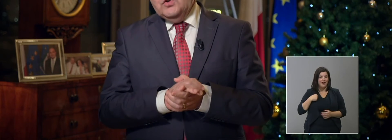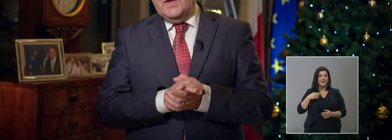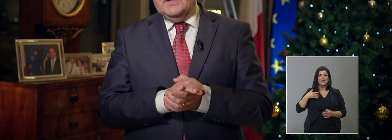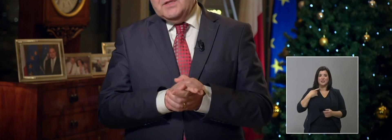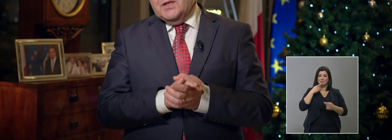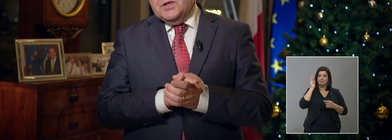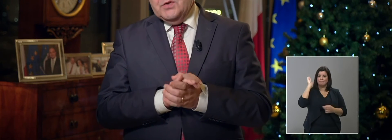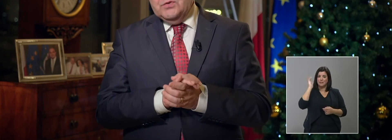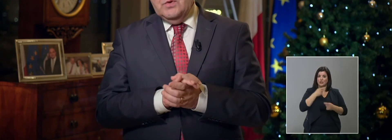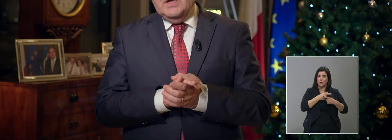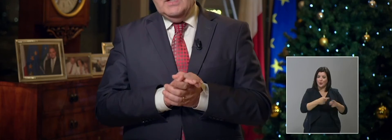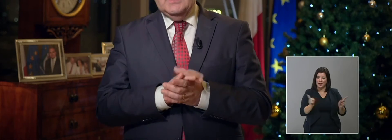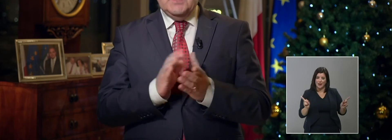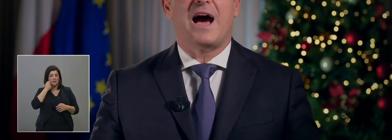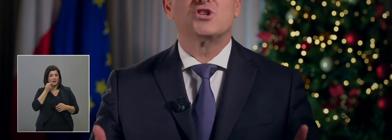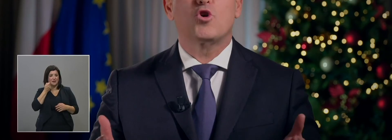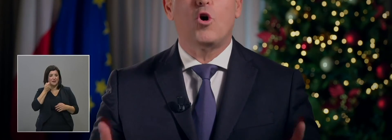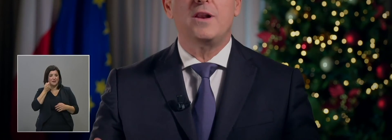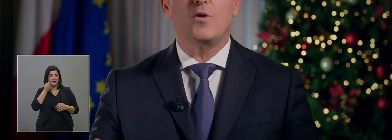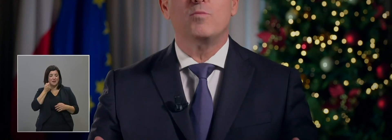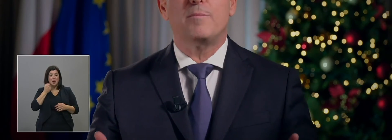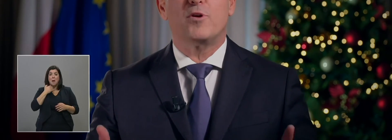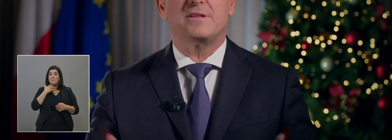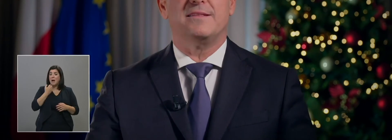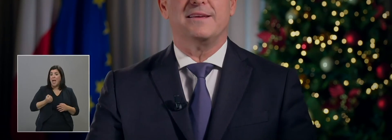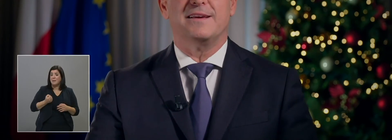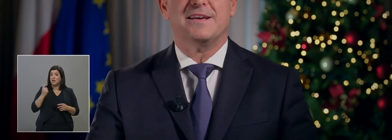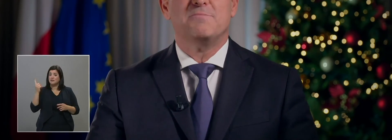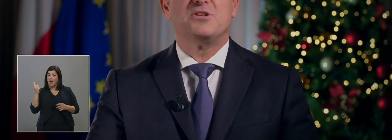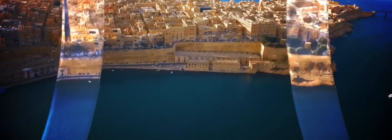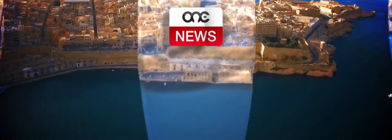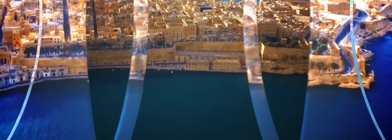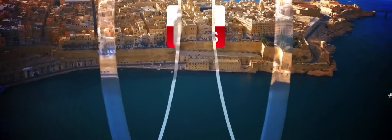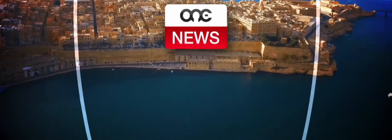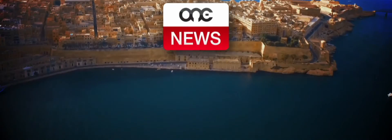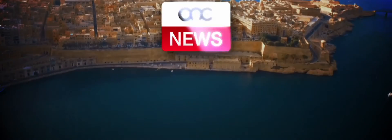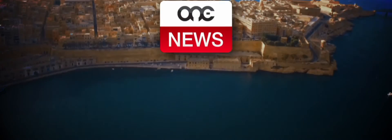Charles Xikluna, l-Speaker tal-Kamra Angelo Farrugia u l-Kap tal-Oppożizzjoni Bernard Grech.